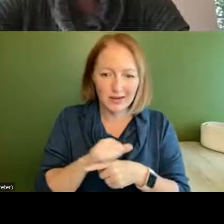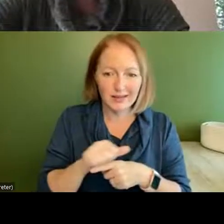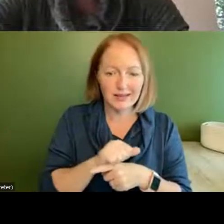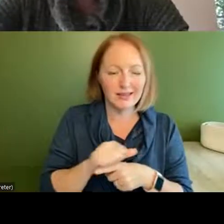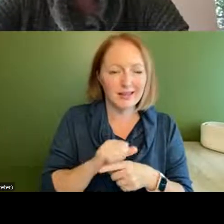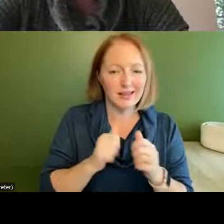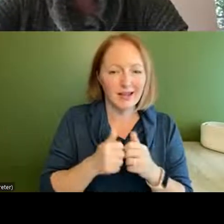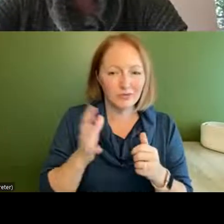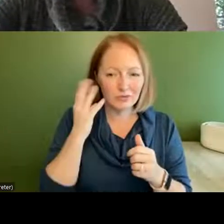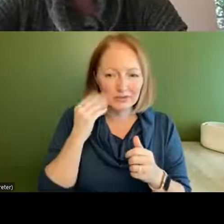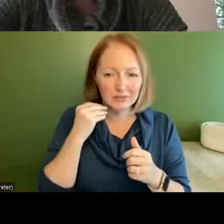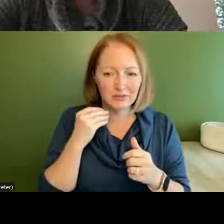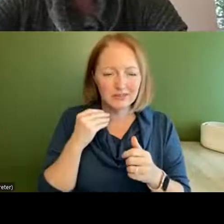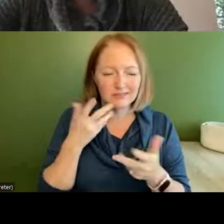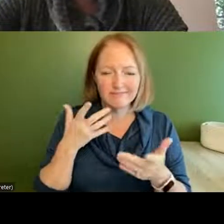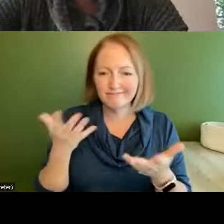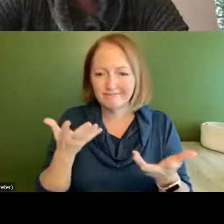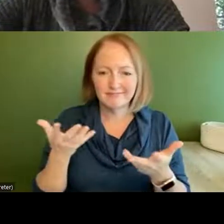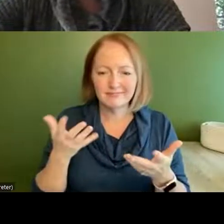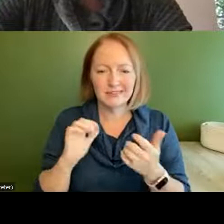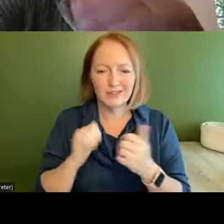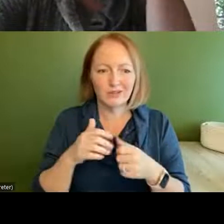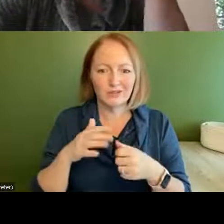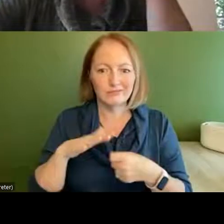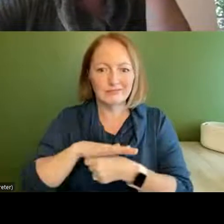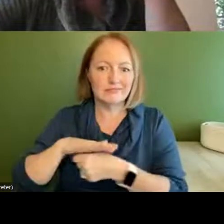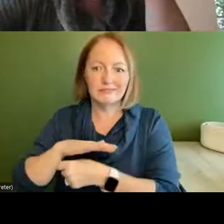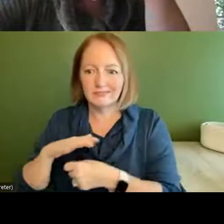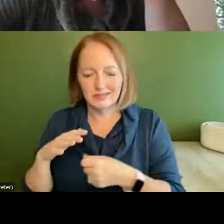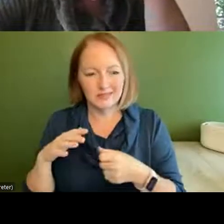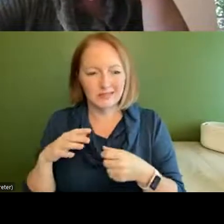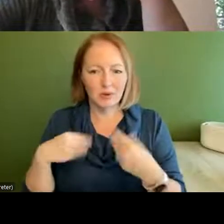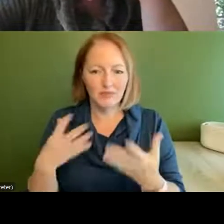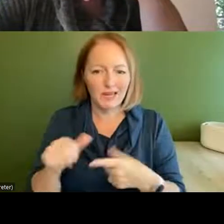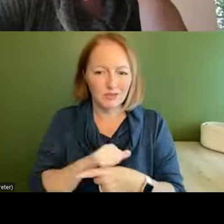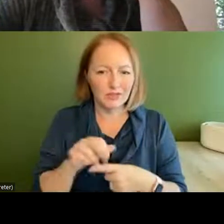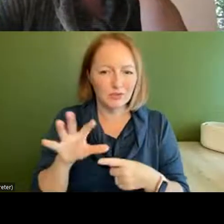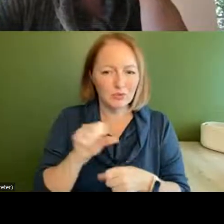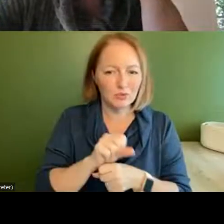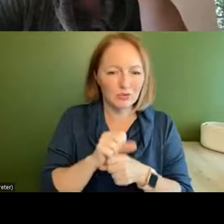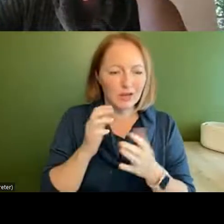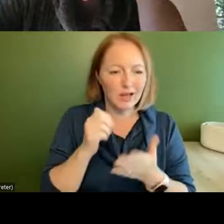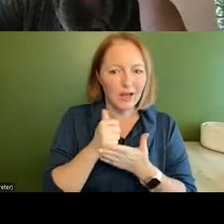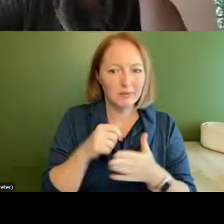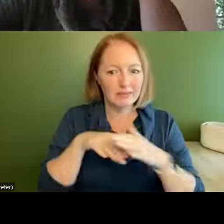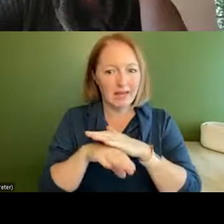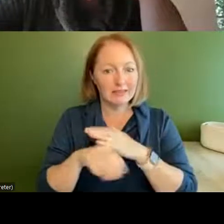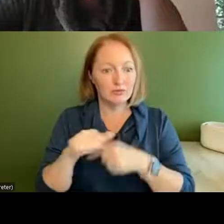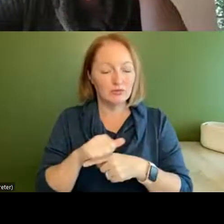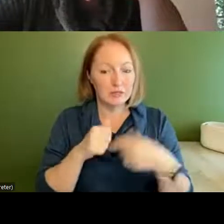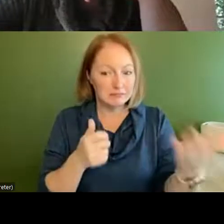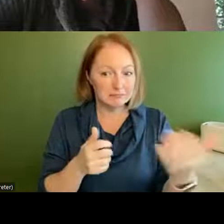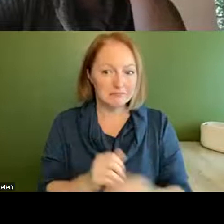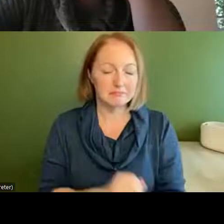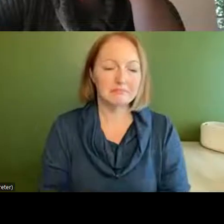has your experience been with trying to provide training to your workers and trying to help them get access to training?